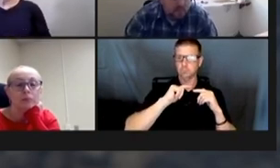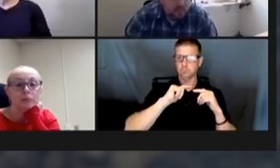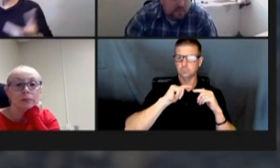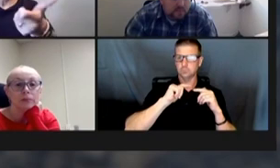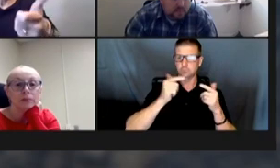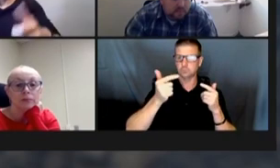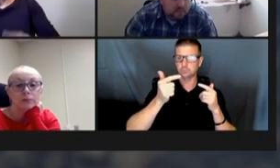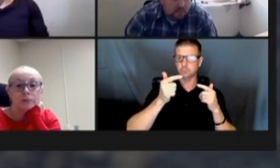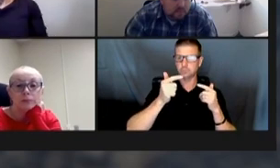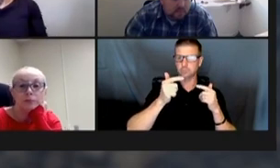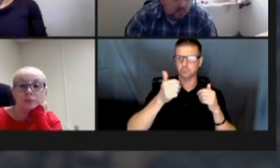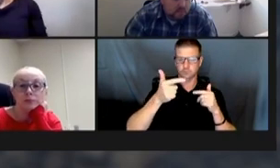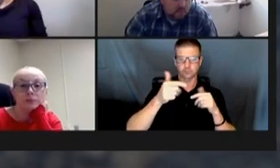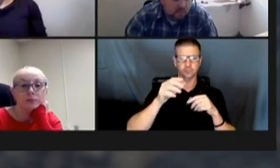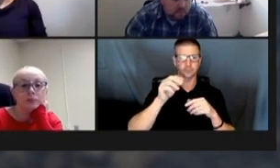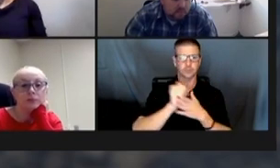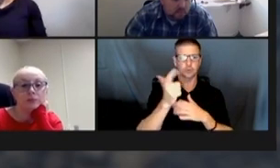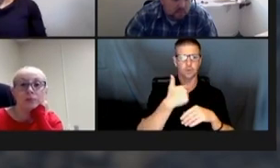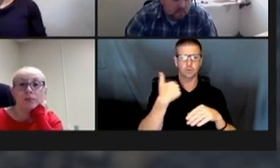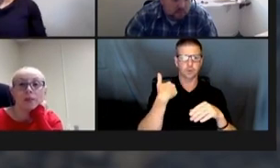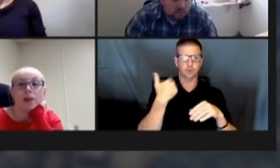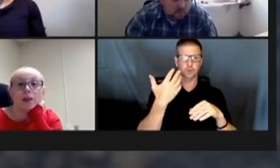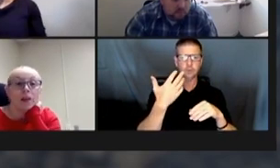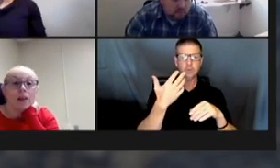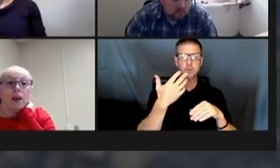And that's all I got. Thank you, Adrian.